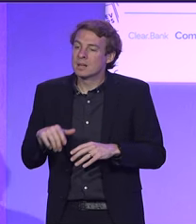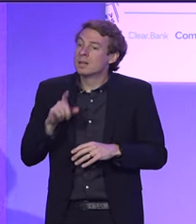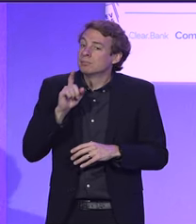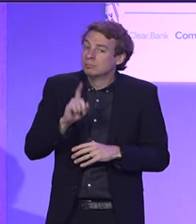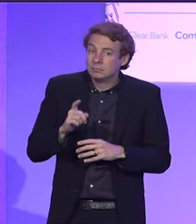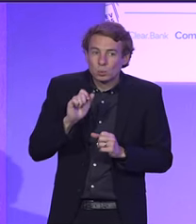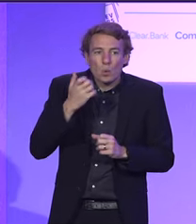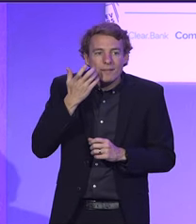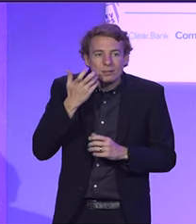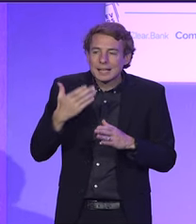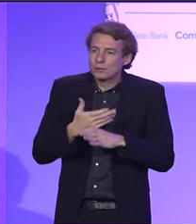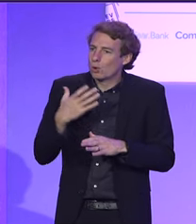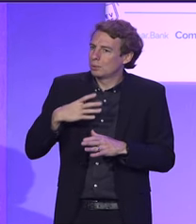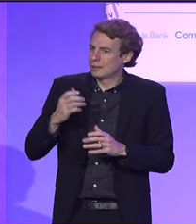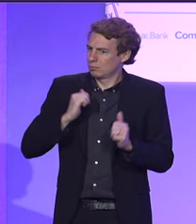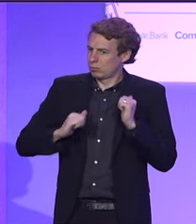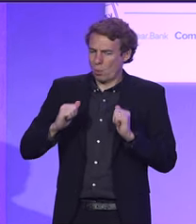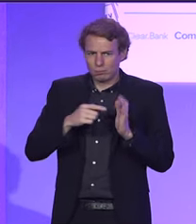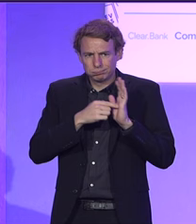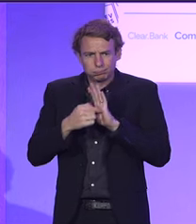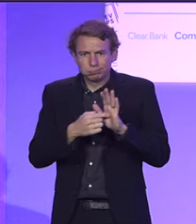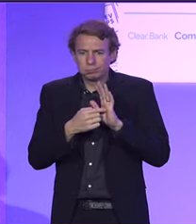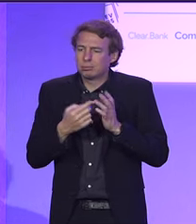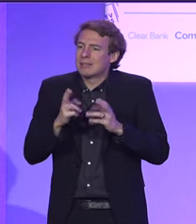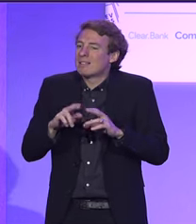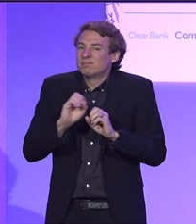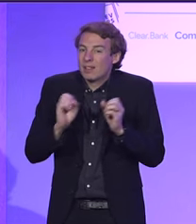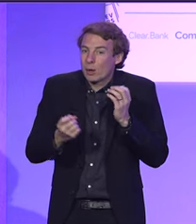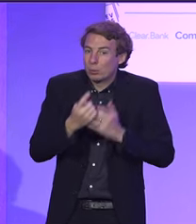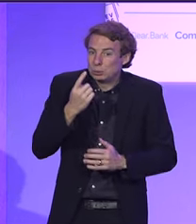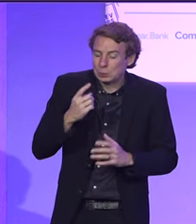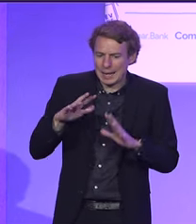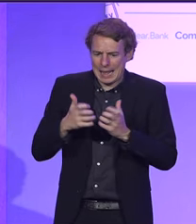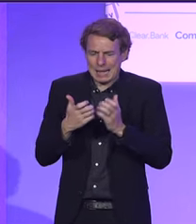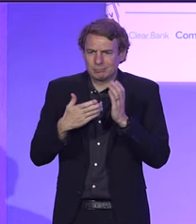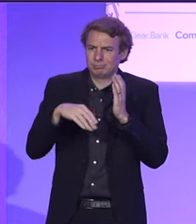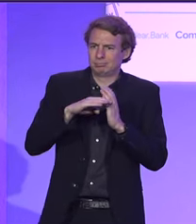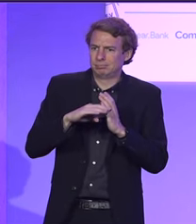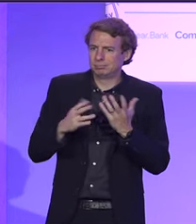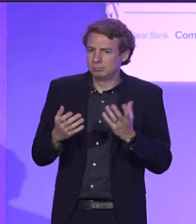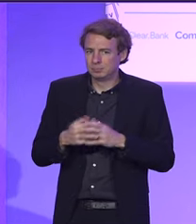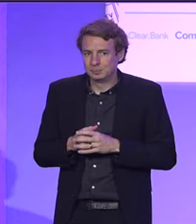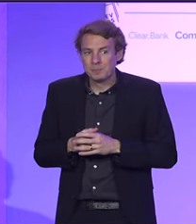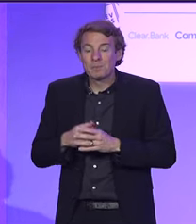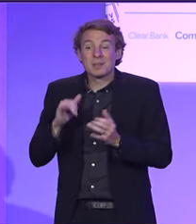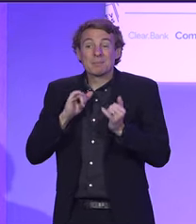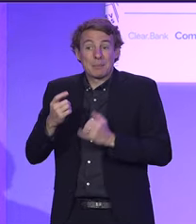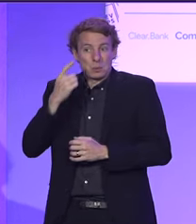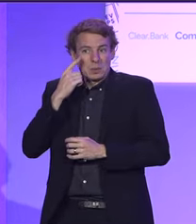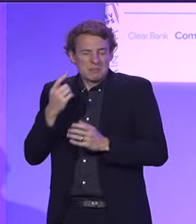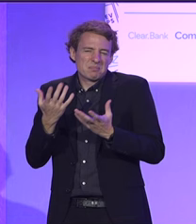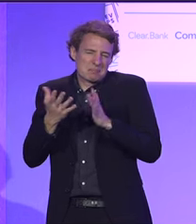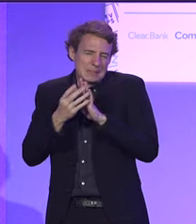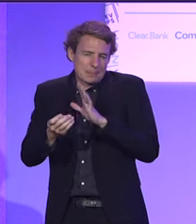day job, you might never get that promotion. So let me give an example. If I want to become more senior, maybe one of the things I need to demonstrate is the